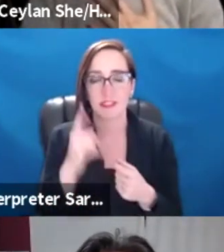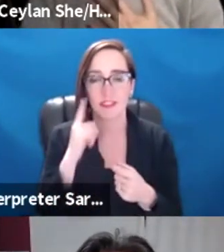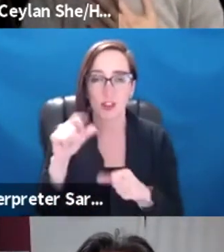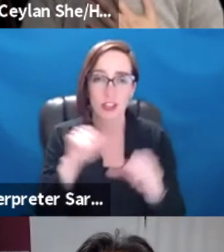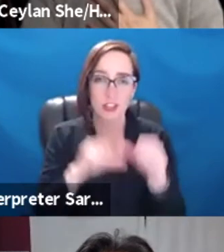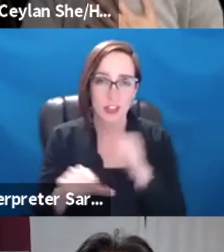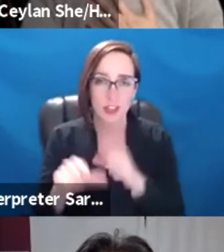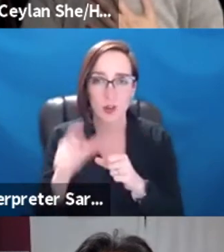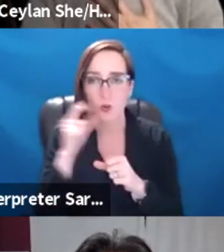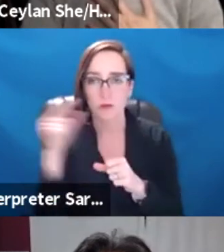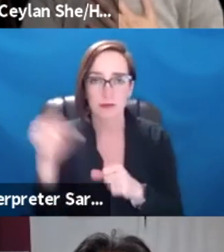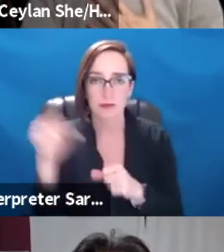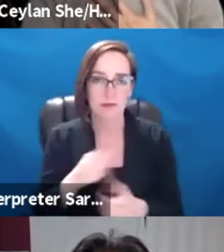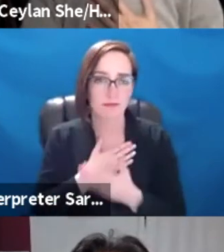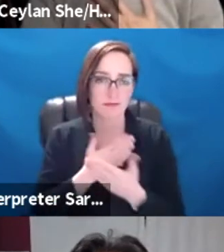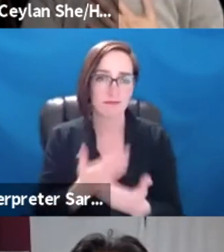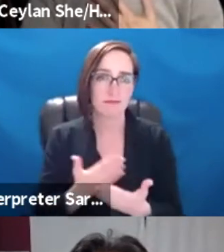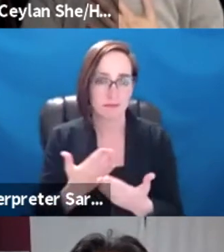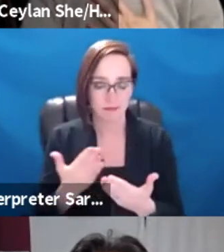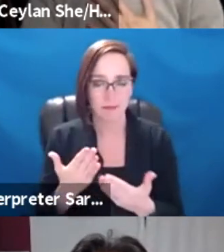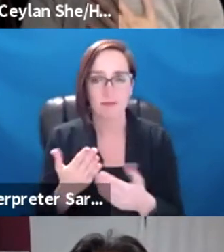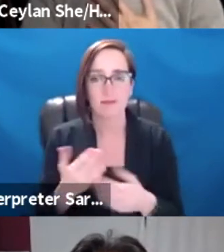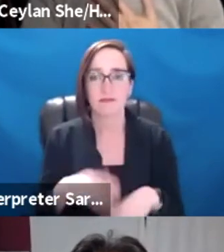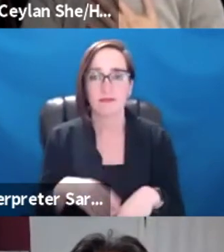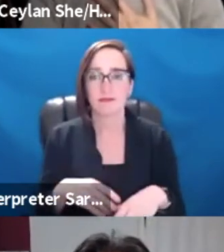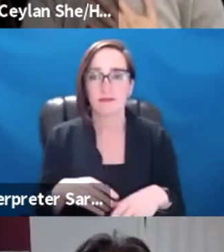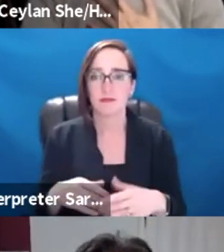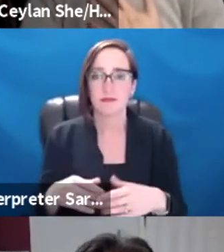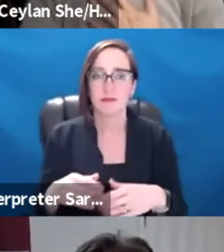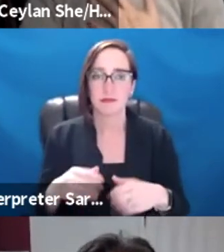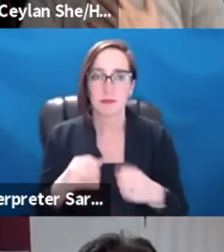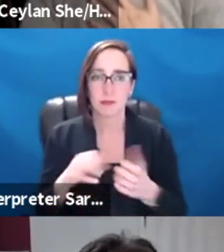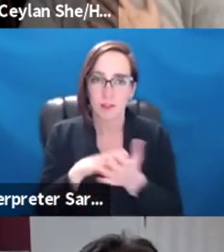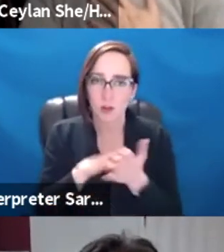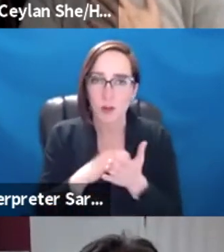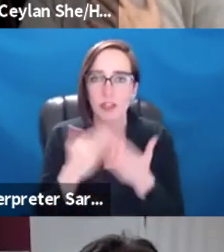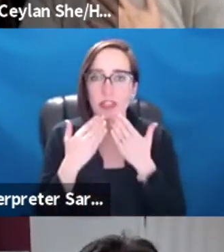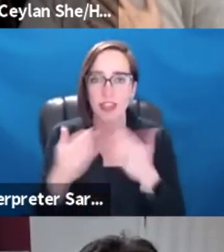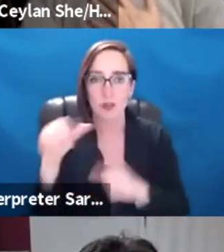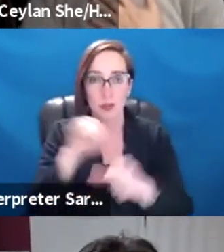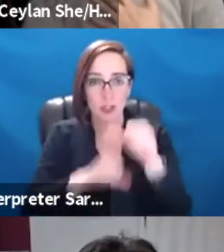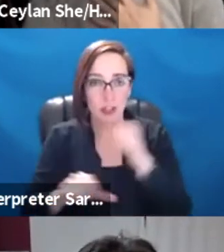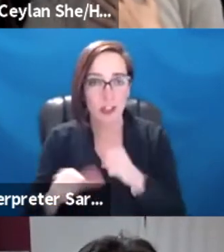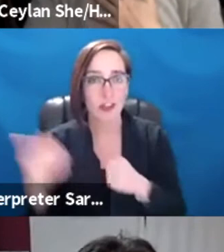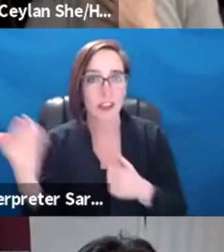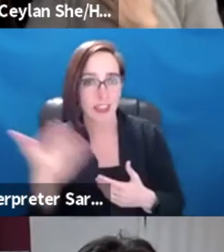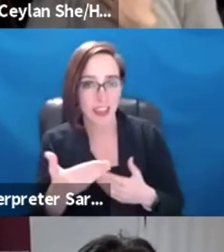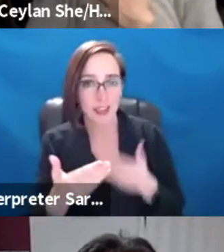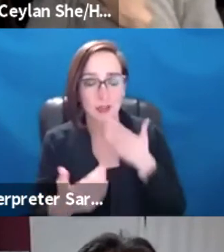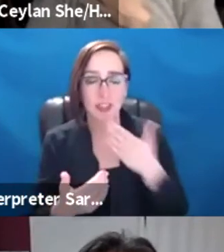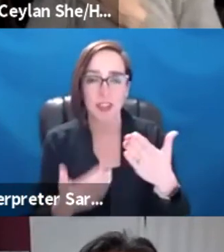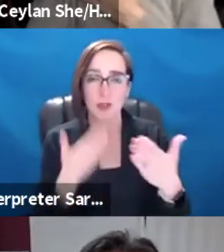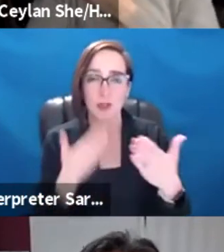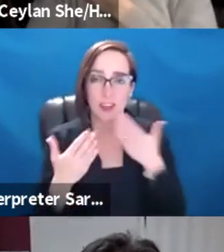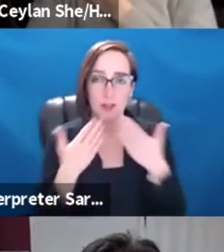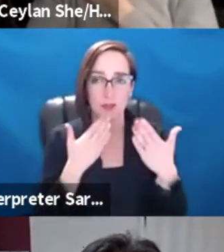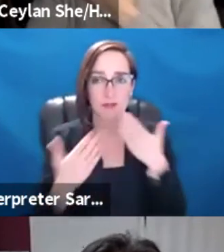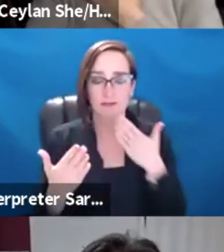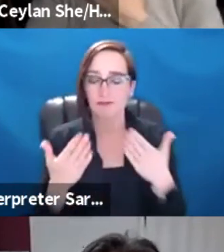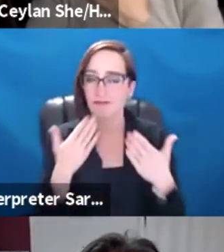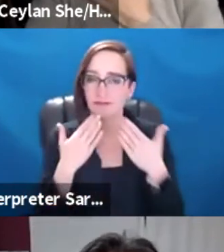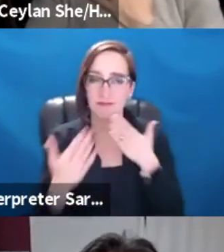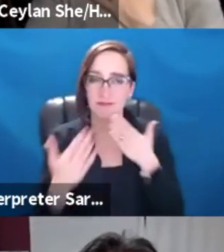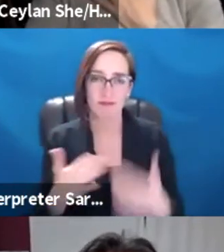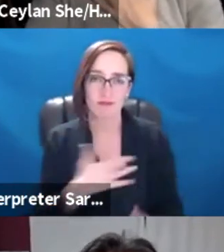to create this container, because we don't do this alone. We say thank you. Thank you. Thank you. Thank you. Thank